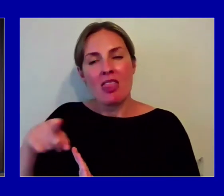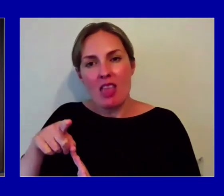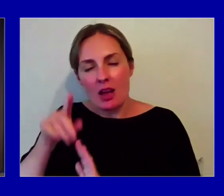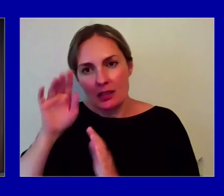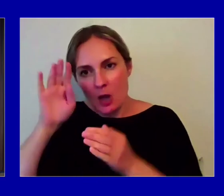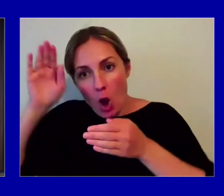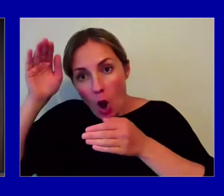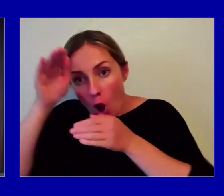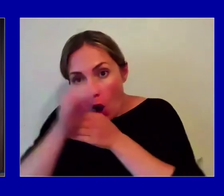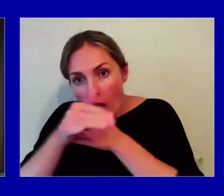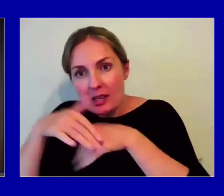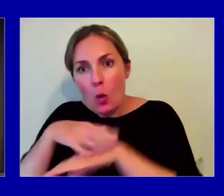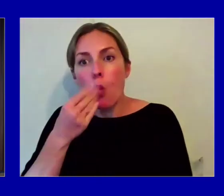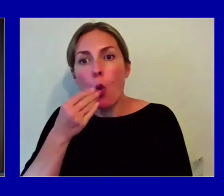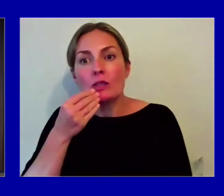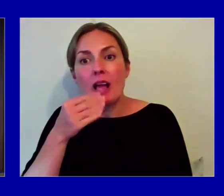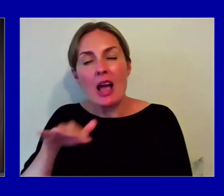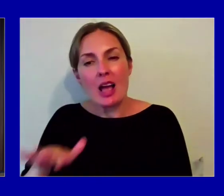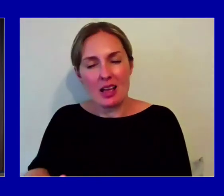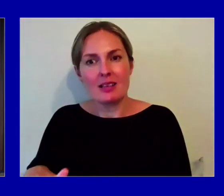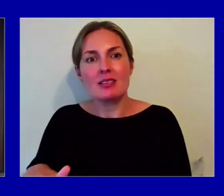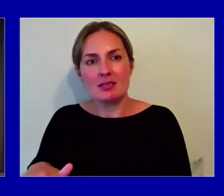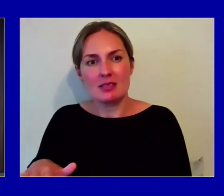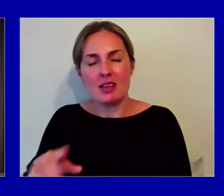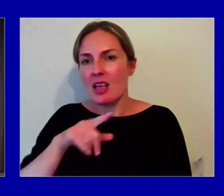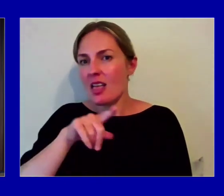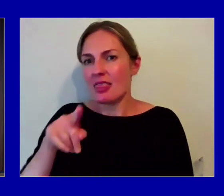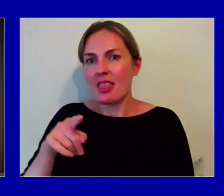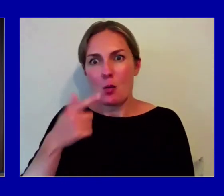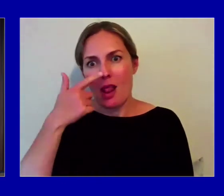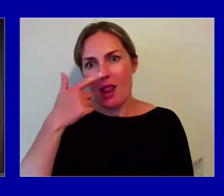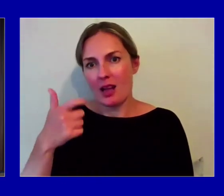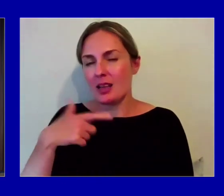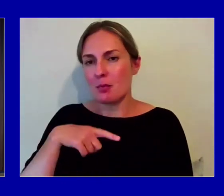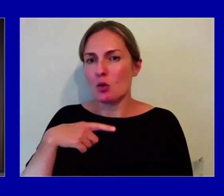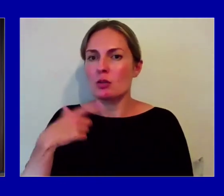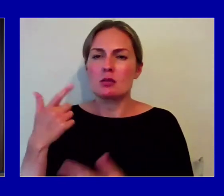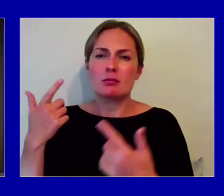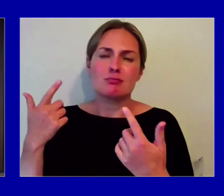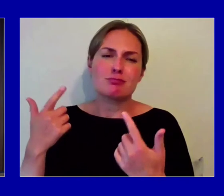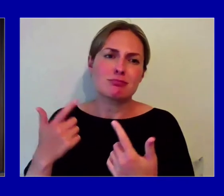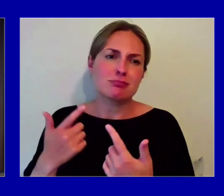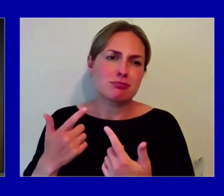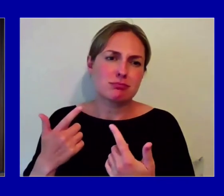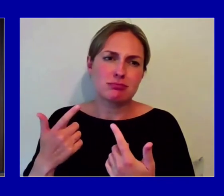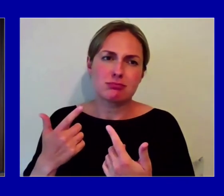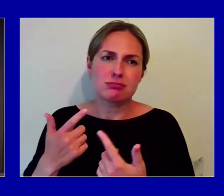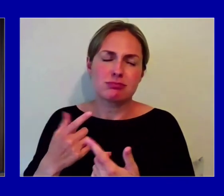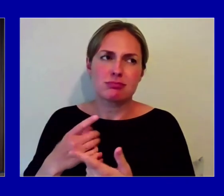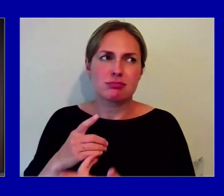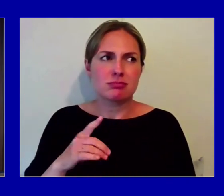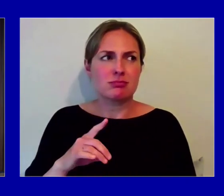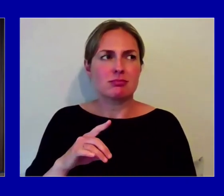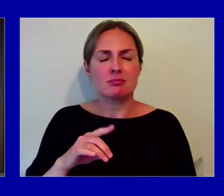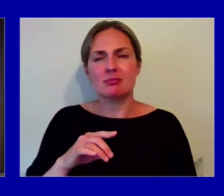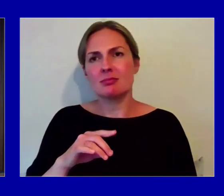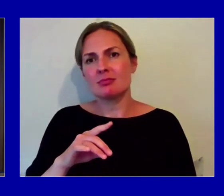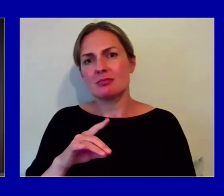lucky where it's a lot of, there was this huge loss of wildlife, which we feel quite keenly in them taking away their, uh,